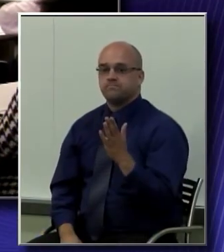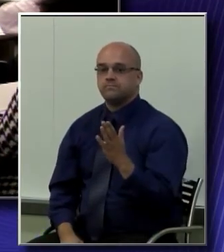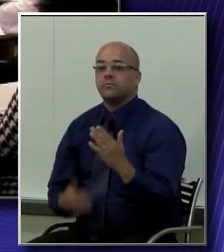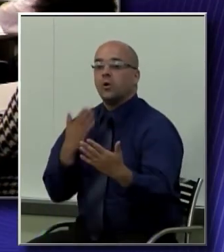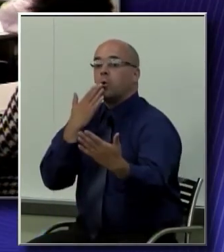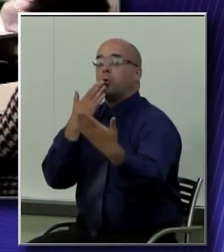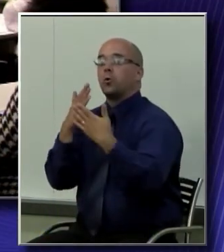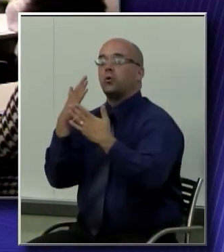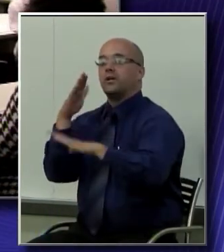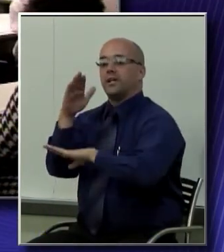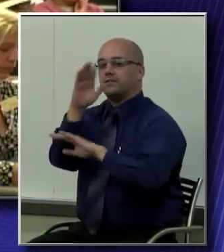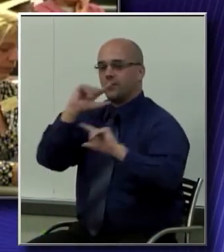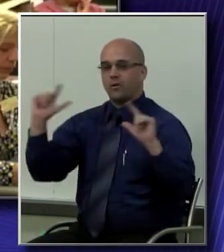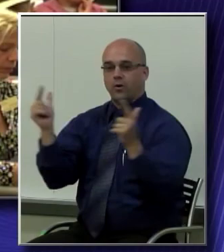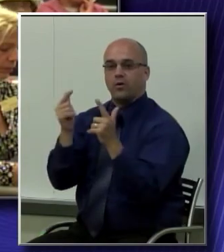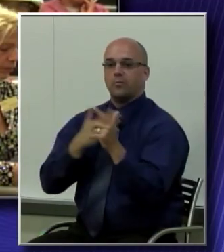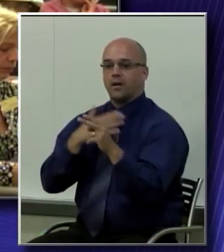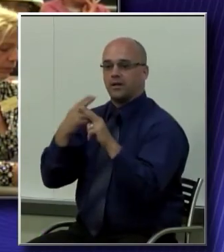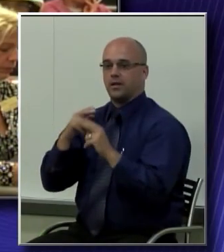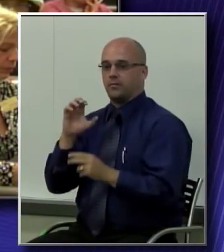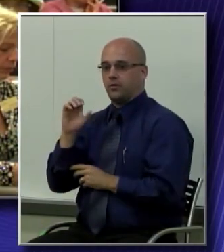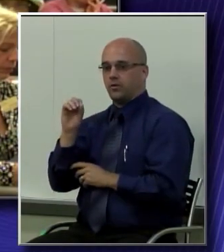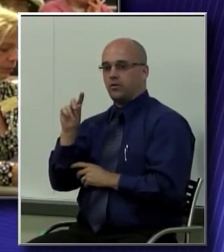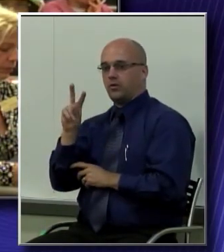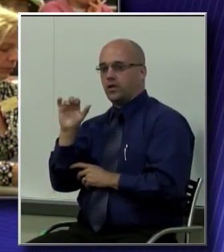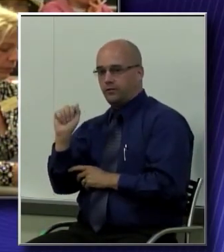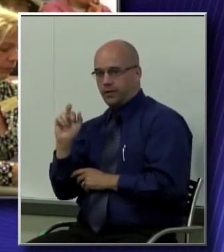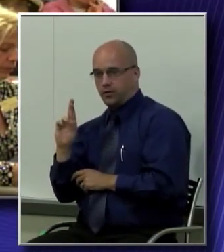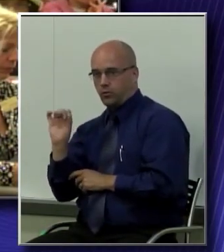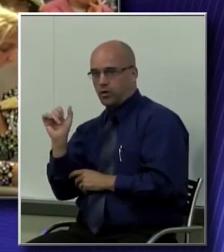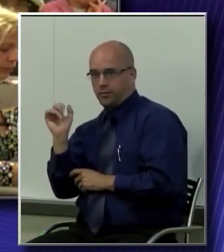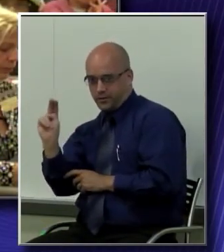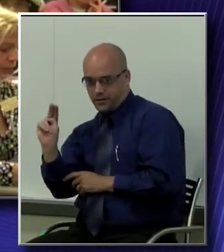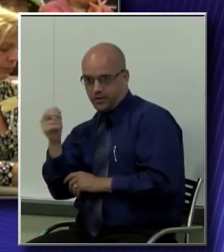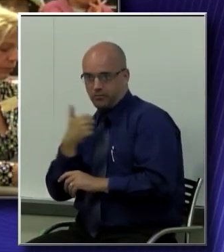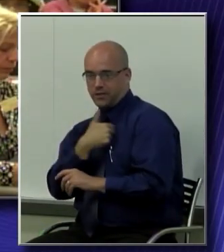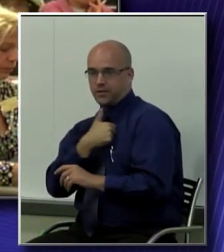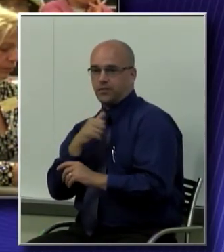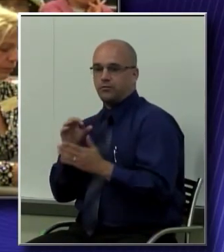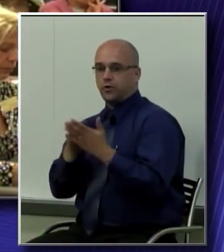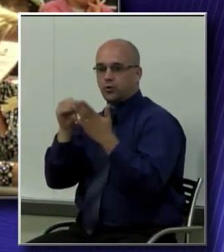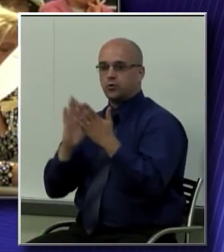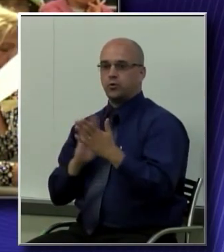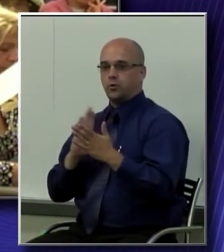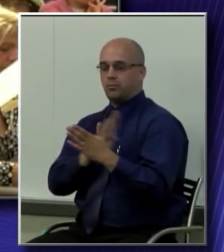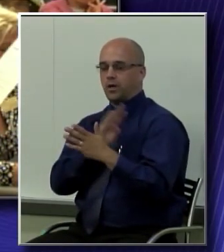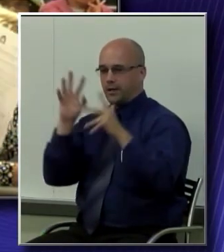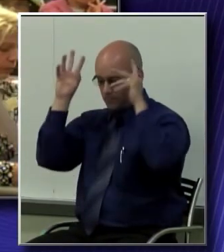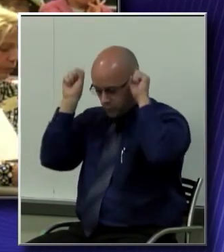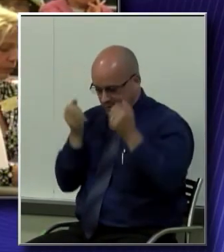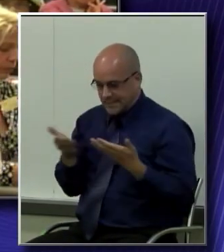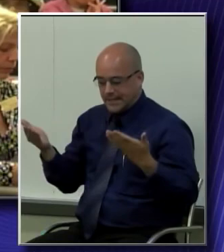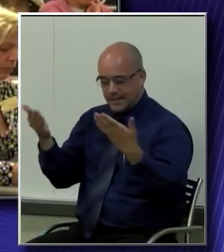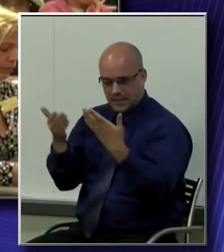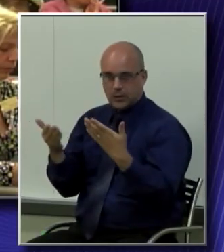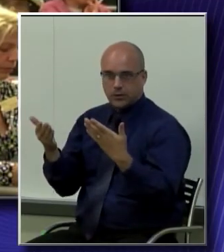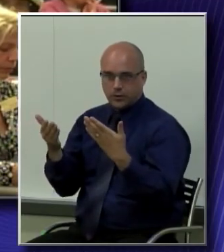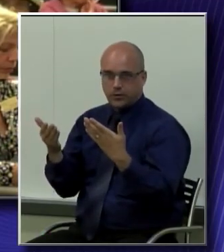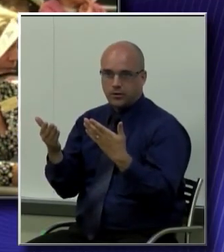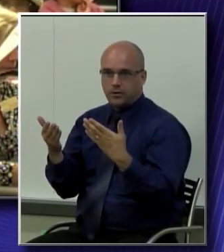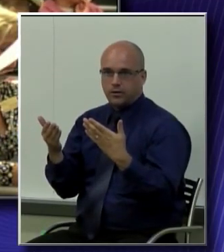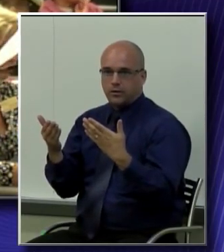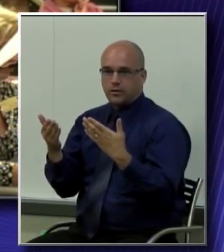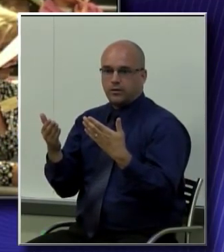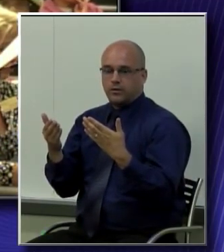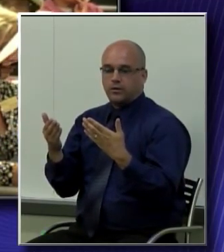Good evening, everyone. My name is Olivia Robinson. I currently serve as the student body president here at North Carolina Central University.